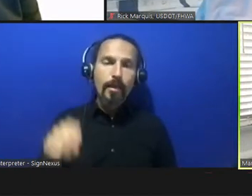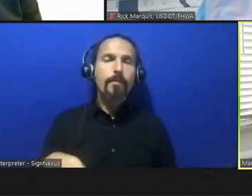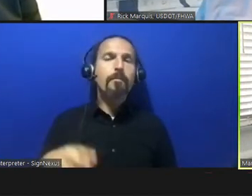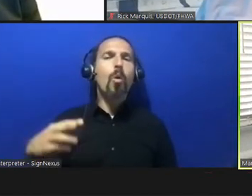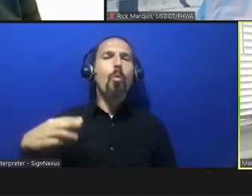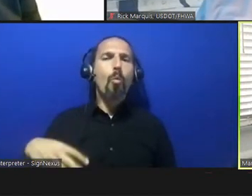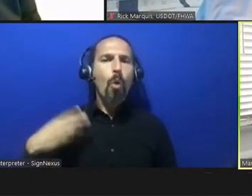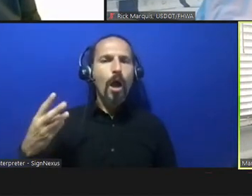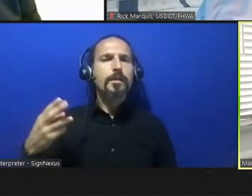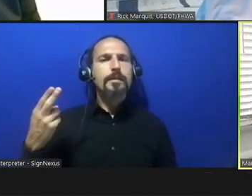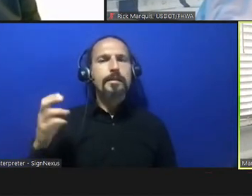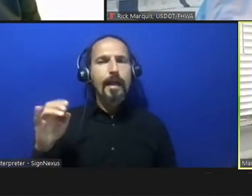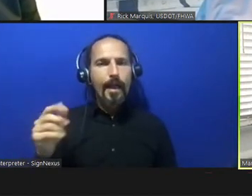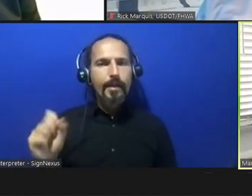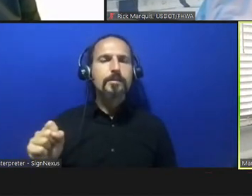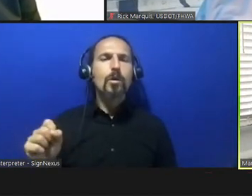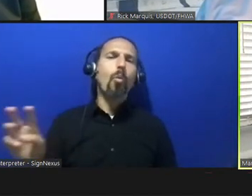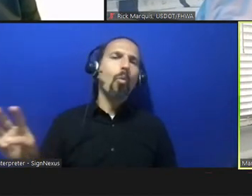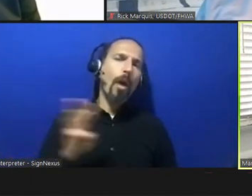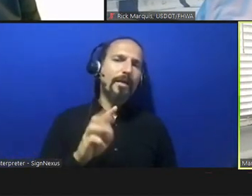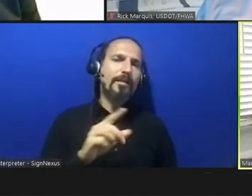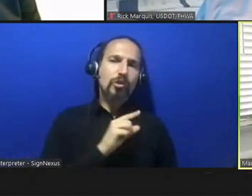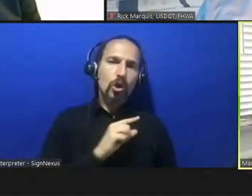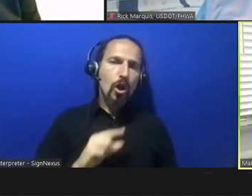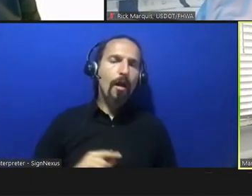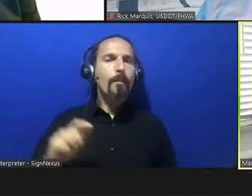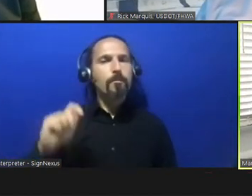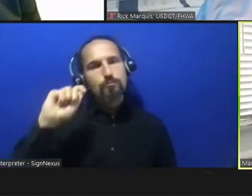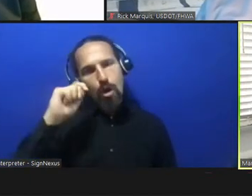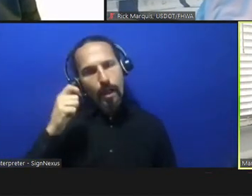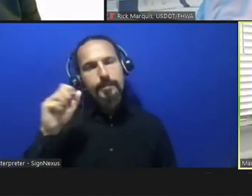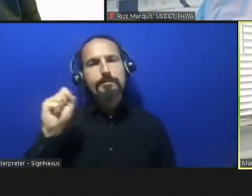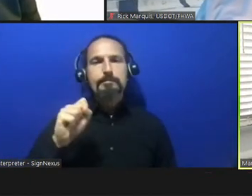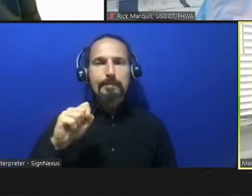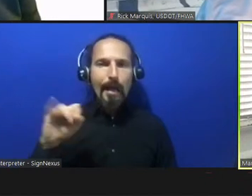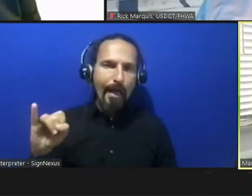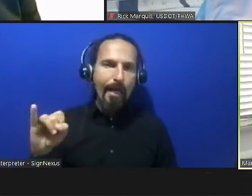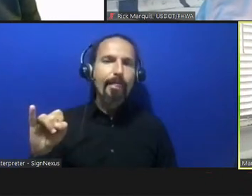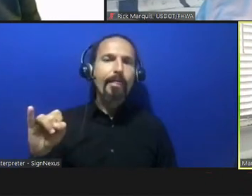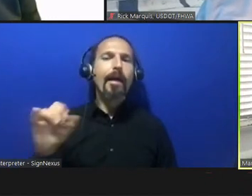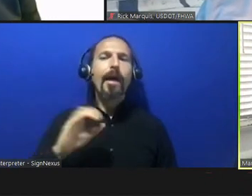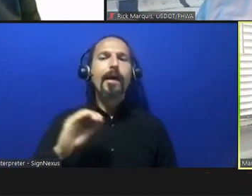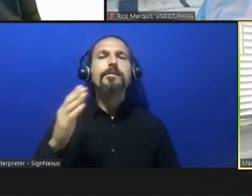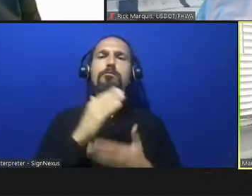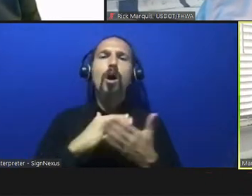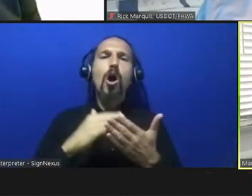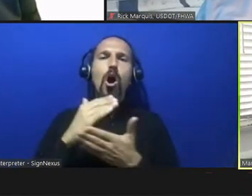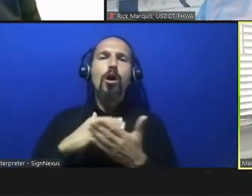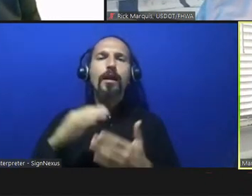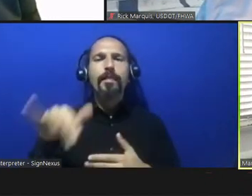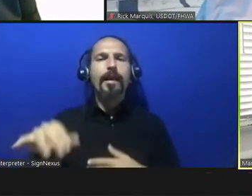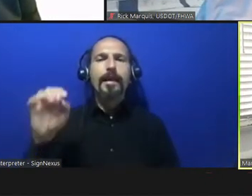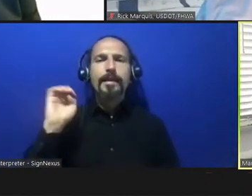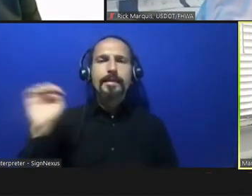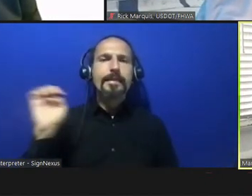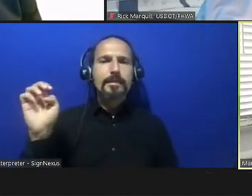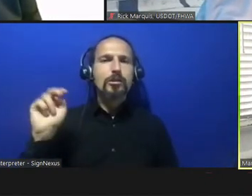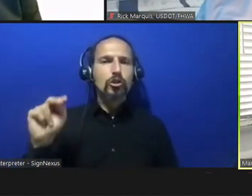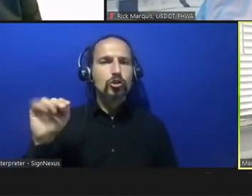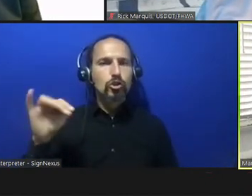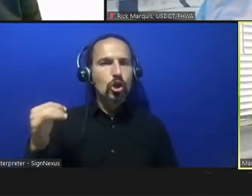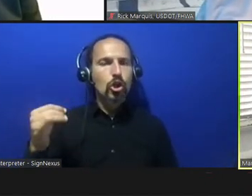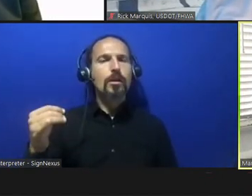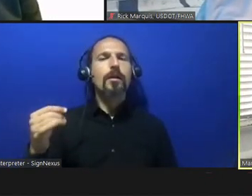heights western queens the bronx staten island and parts of eastern new jersey across